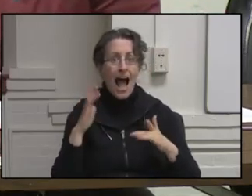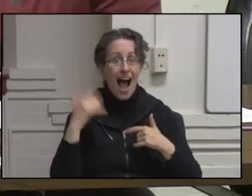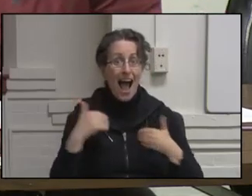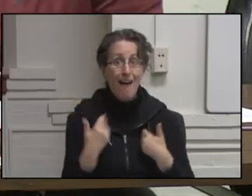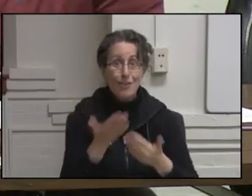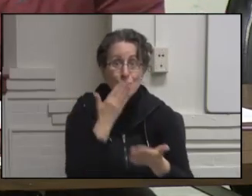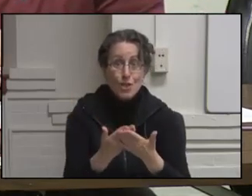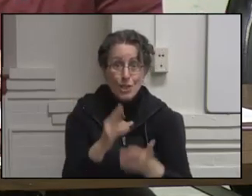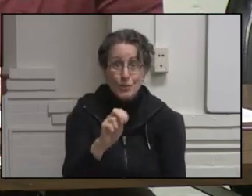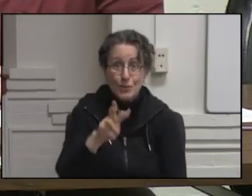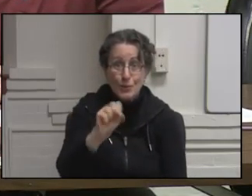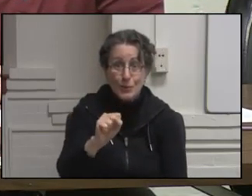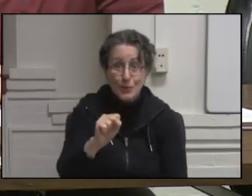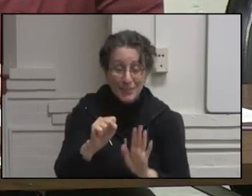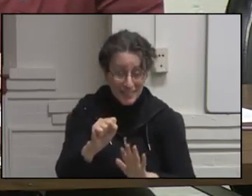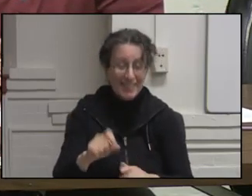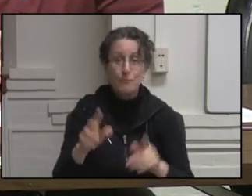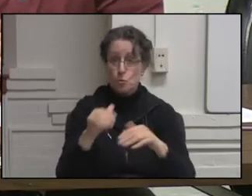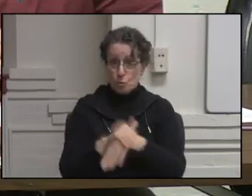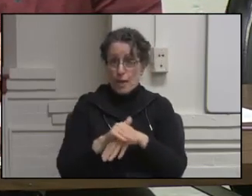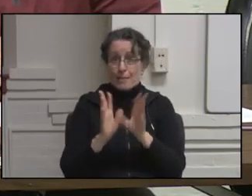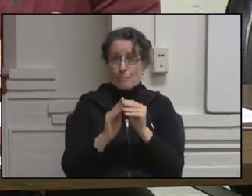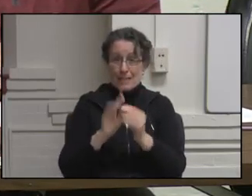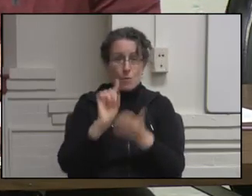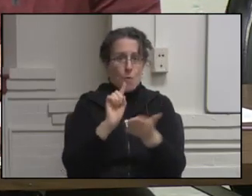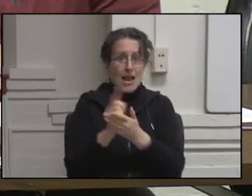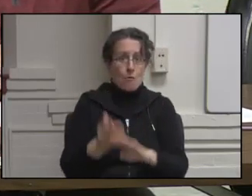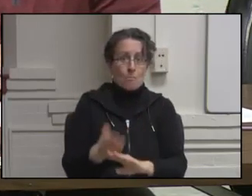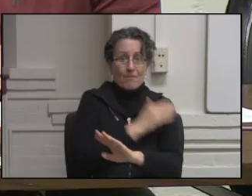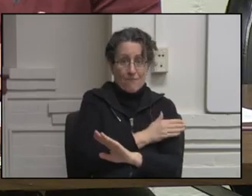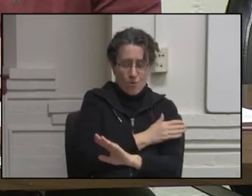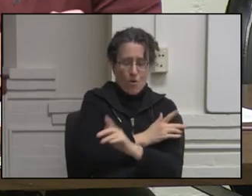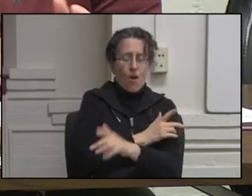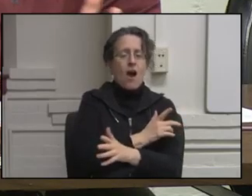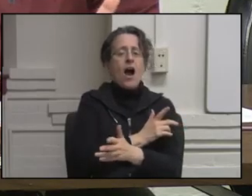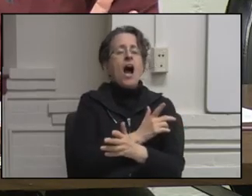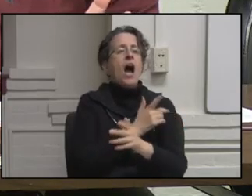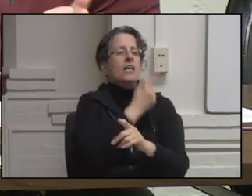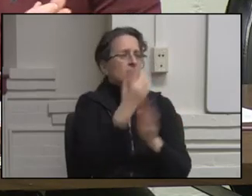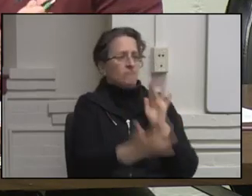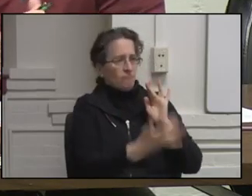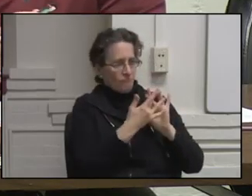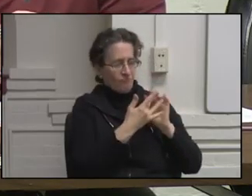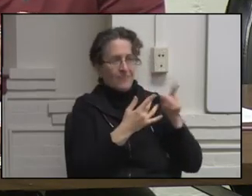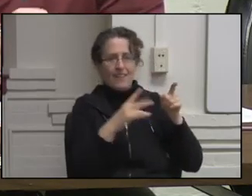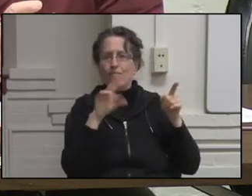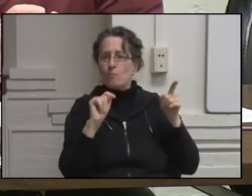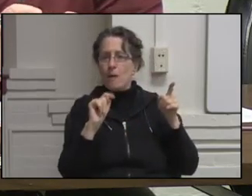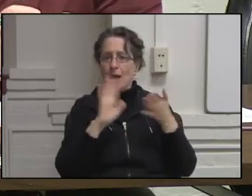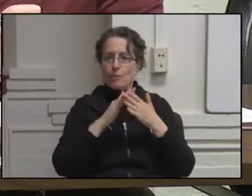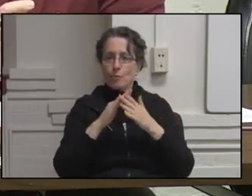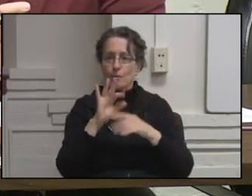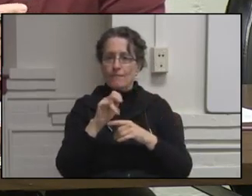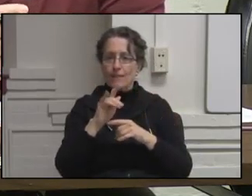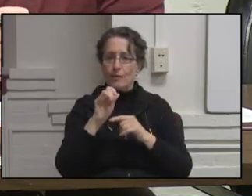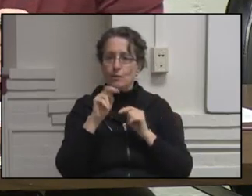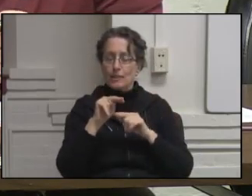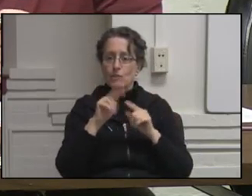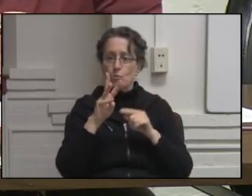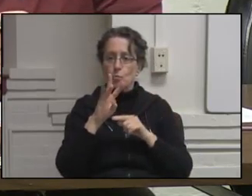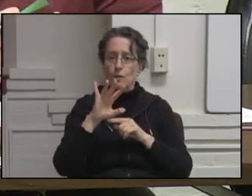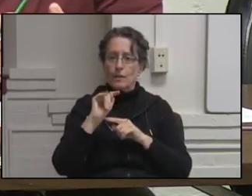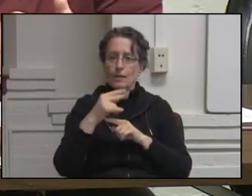news? About an hour before our meeting tonight, we found out that the Vermont Community Foundation Withington Fund